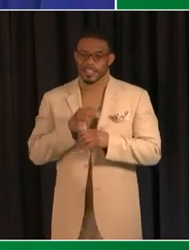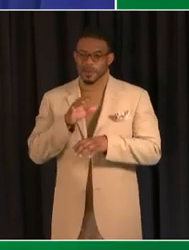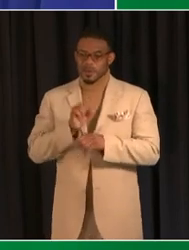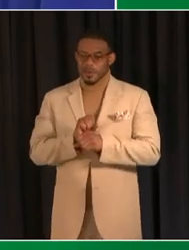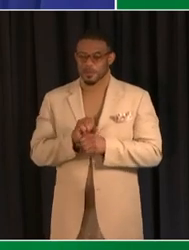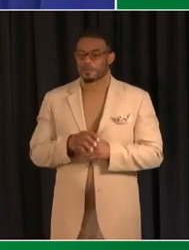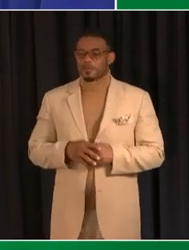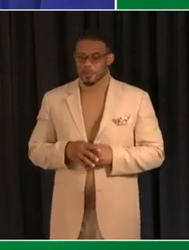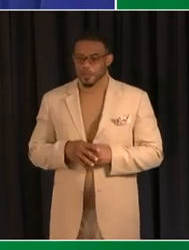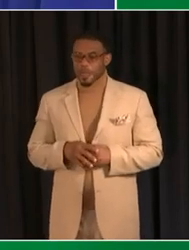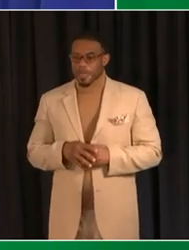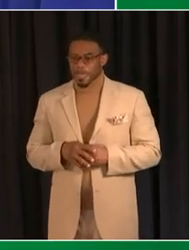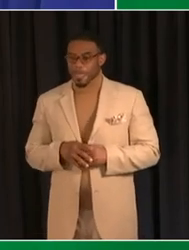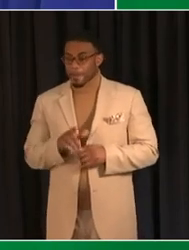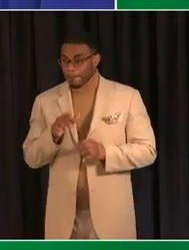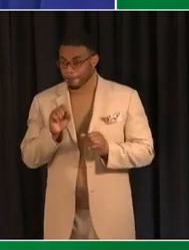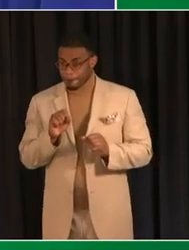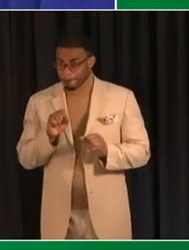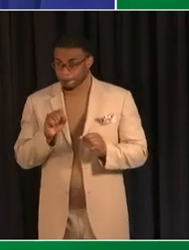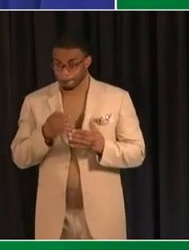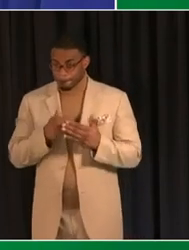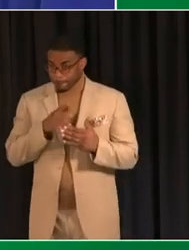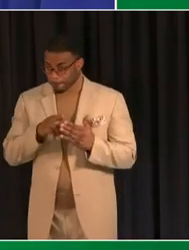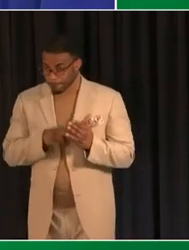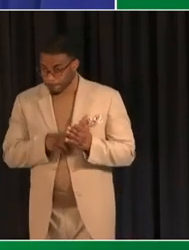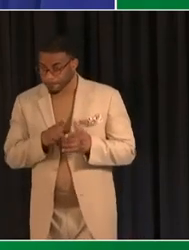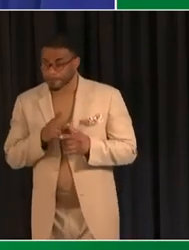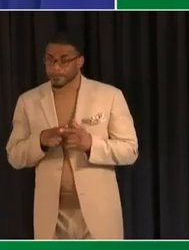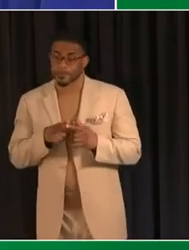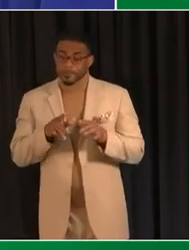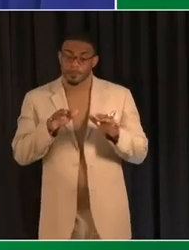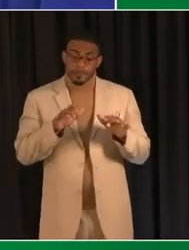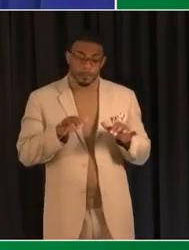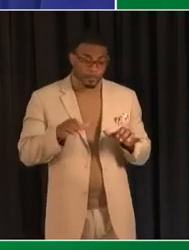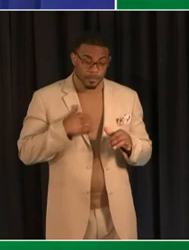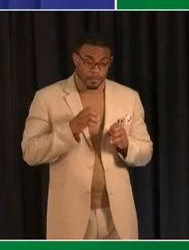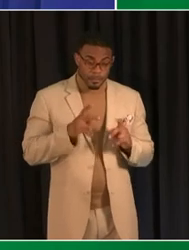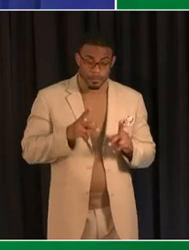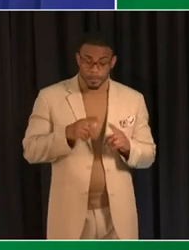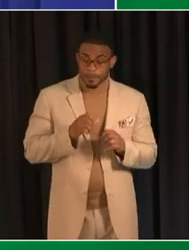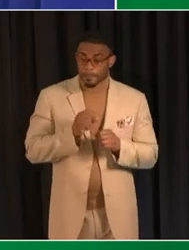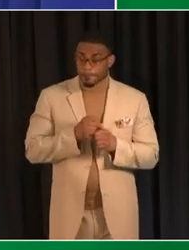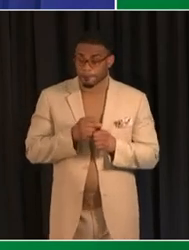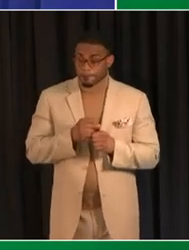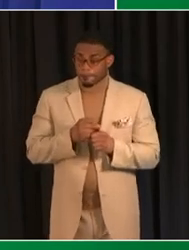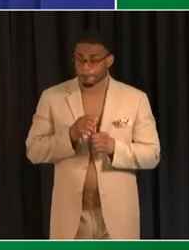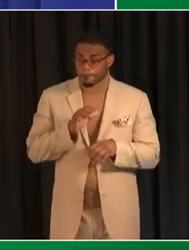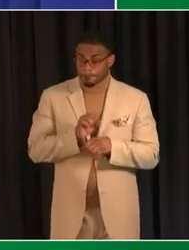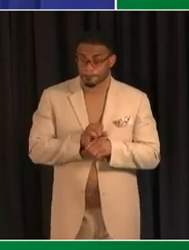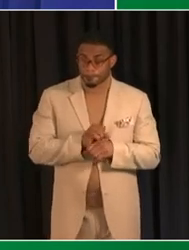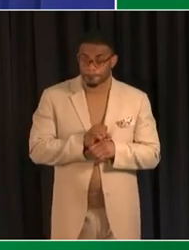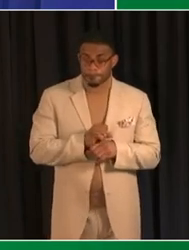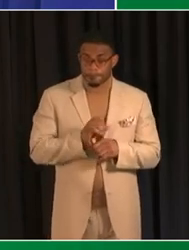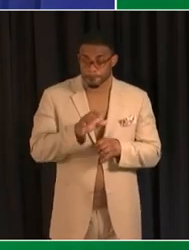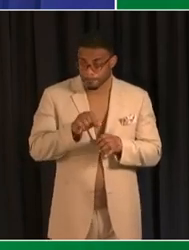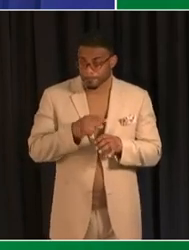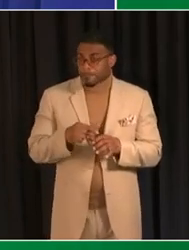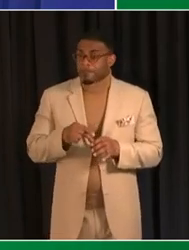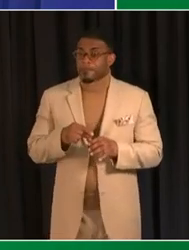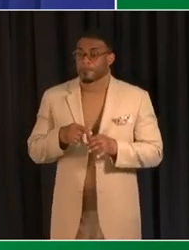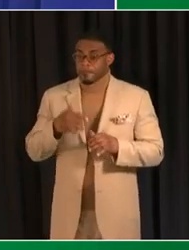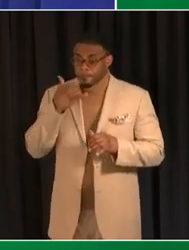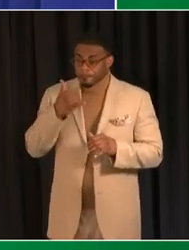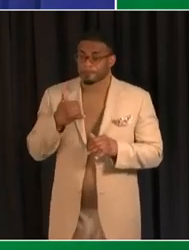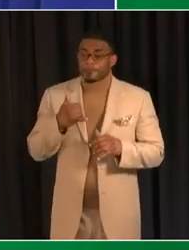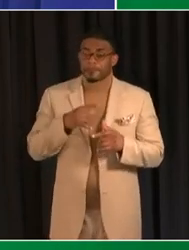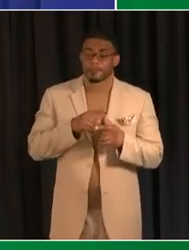1-855-363-0333 and get it scheduled so that you're pre-registered. And then when you do have an opportunity to get an appointment, you'll get an email,